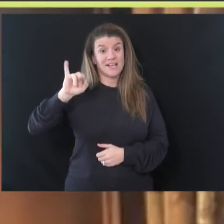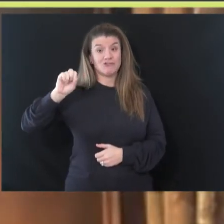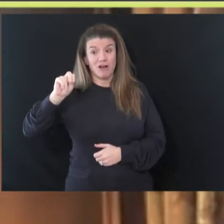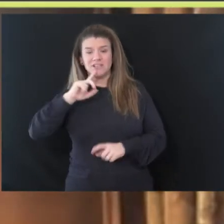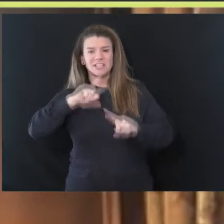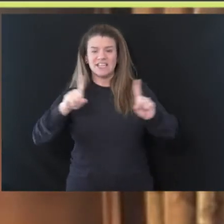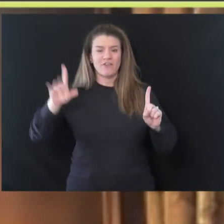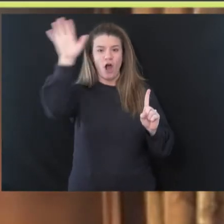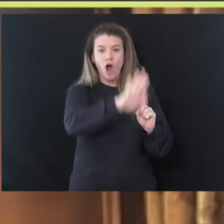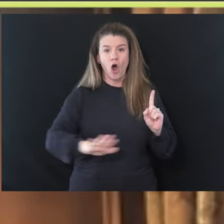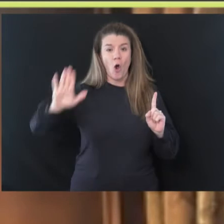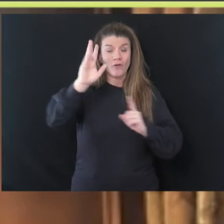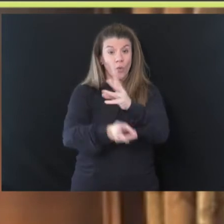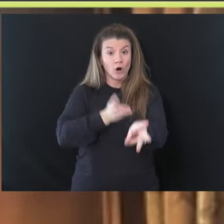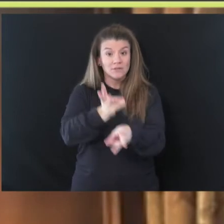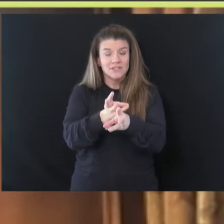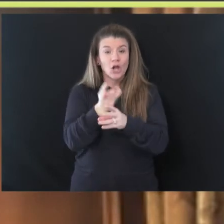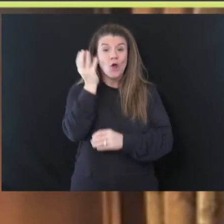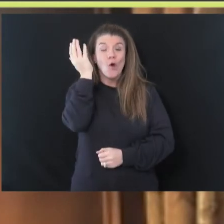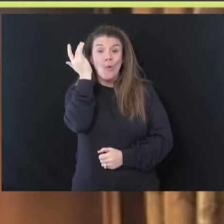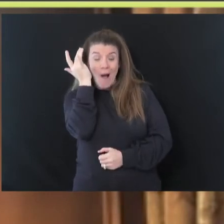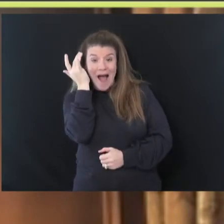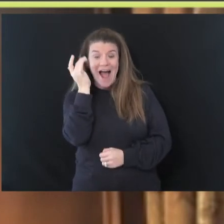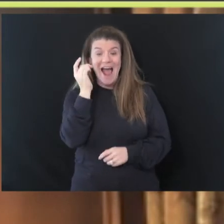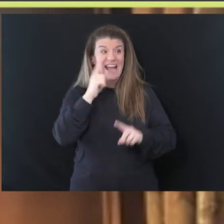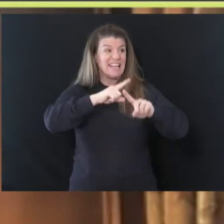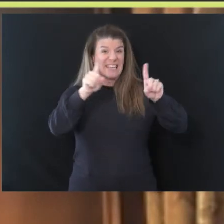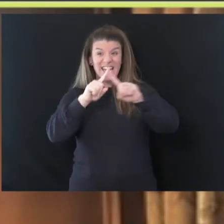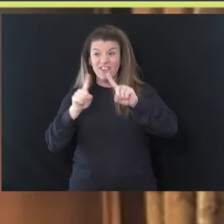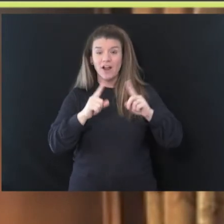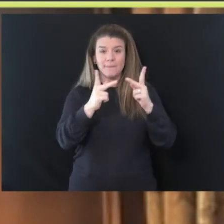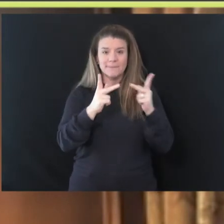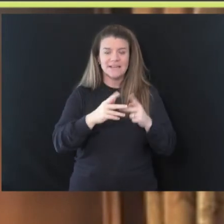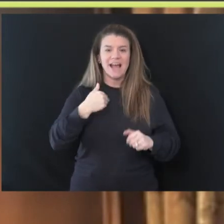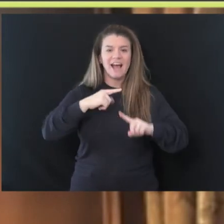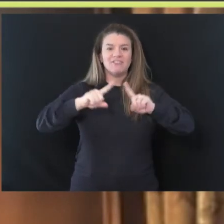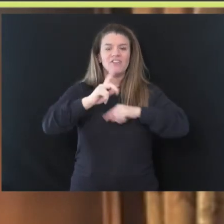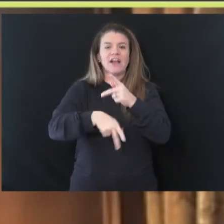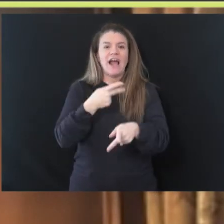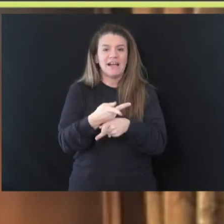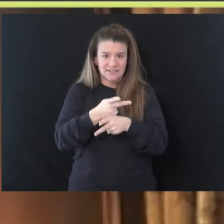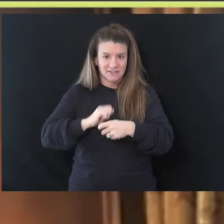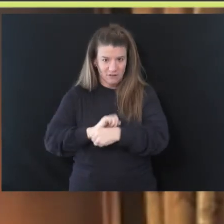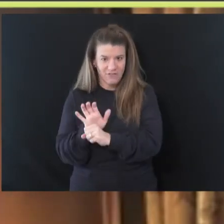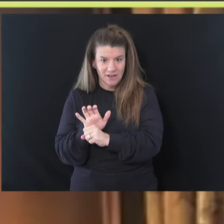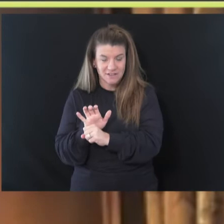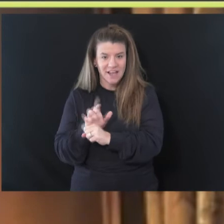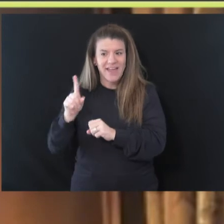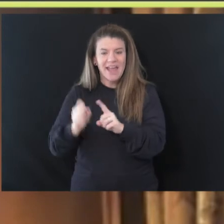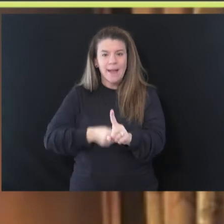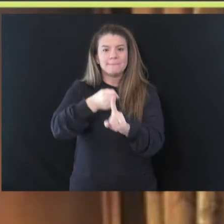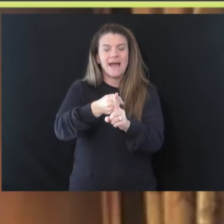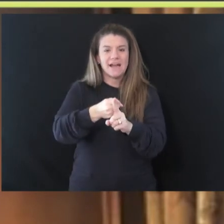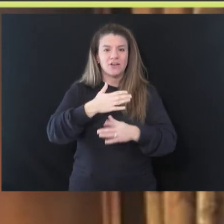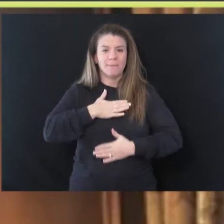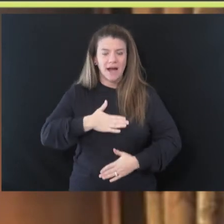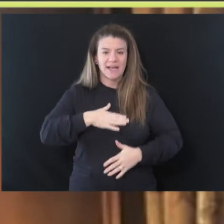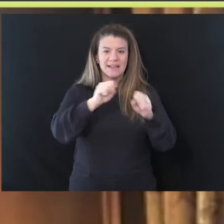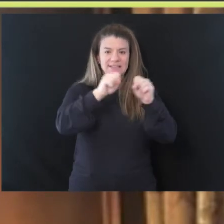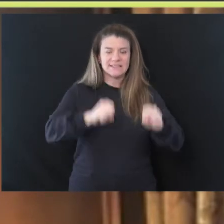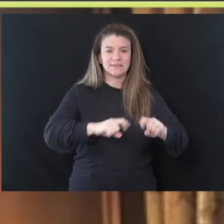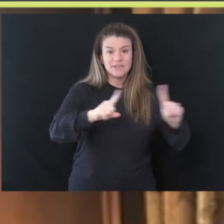different forms of the virus do impact the antibody production a bit differently. So the results in